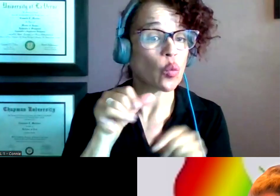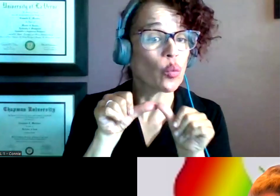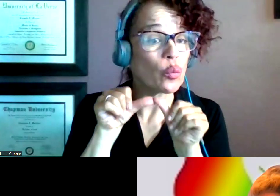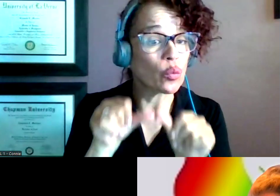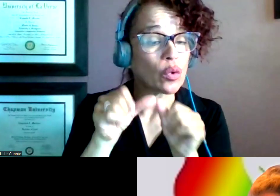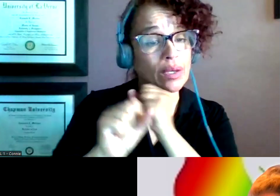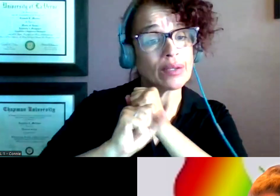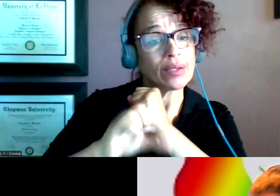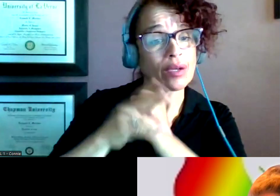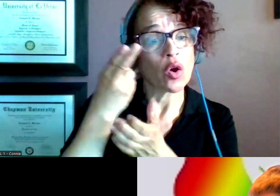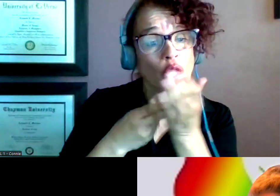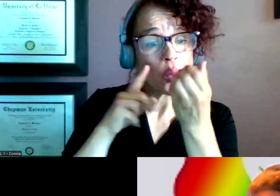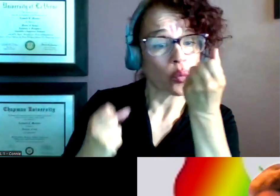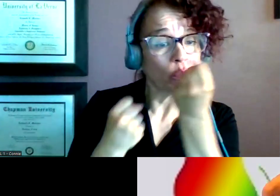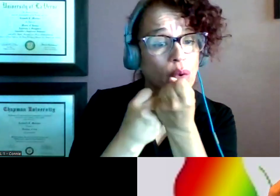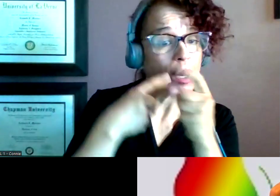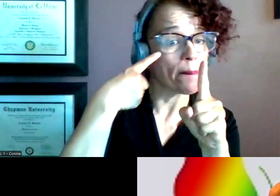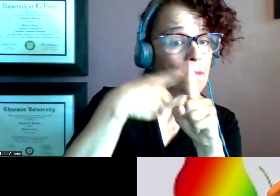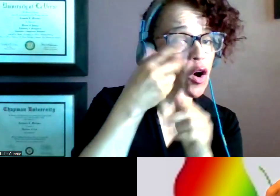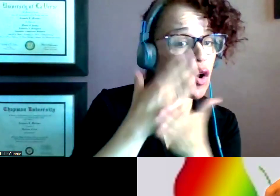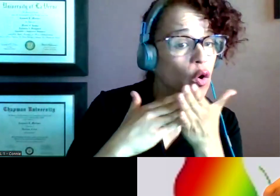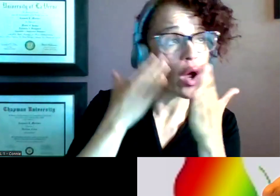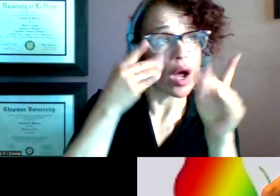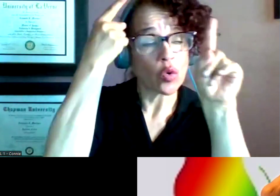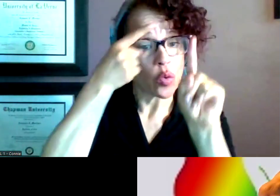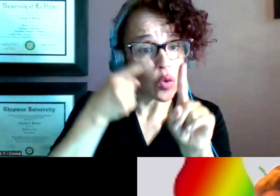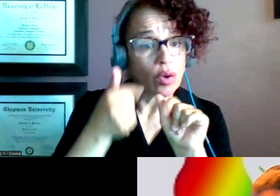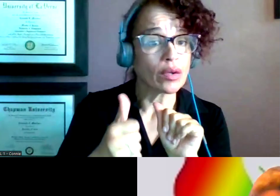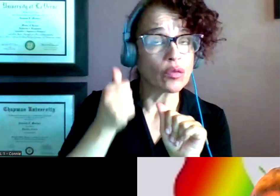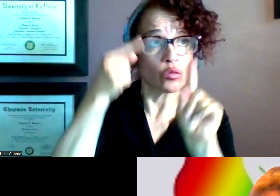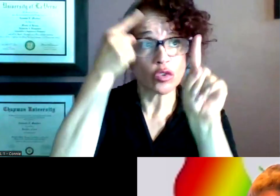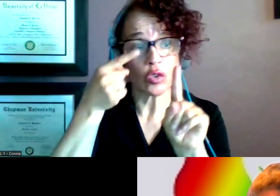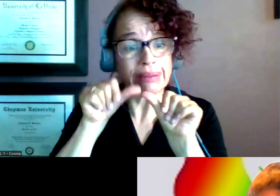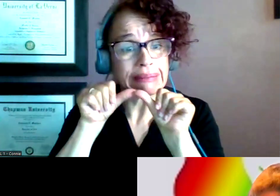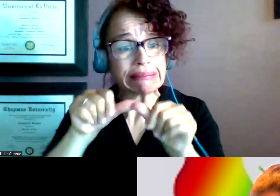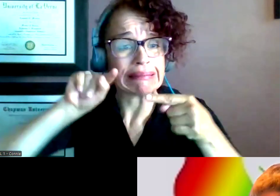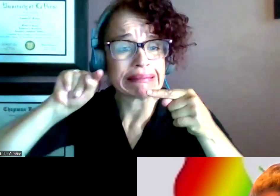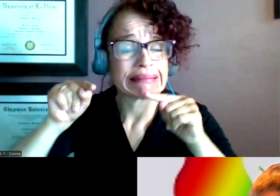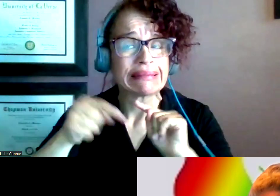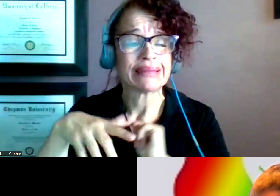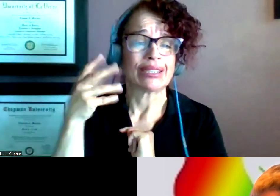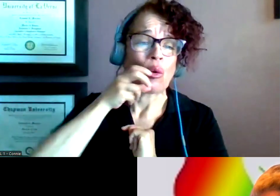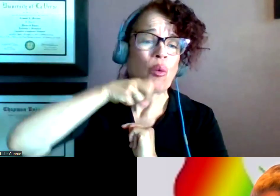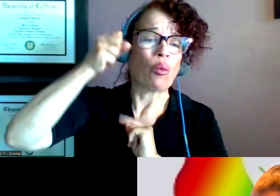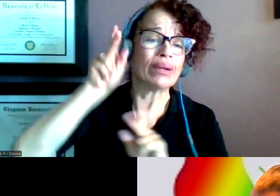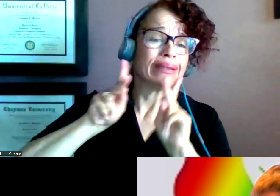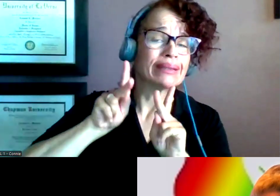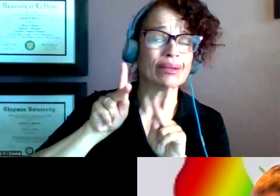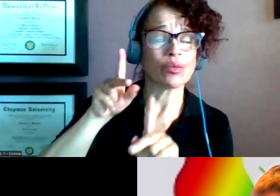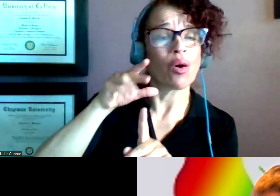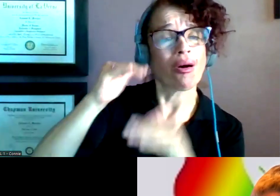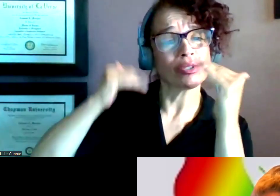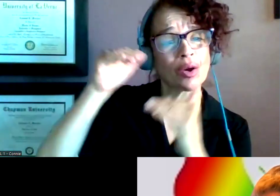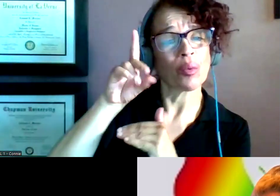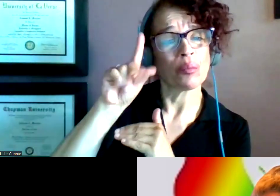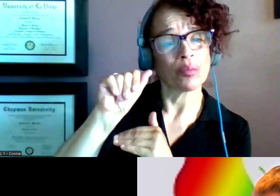your advocacy to both support the positive parts of the proposals and objecting to those that continue harming California's older adults and people with disabilities,